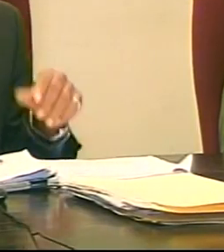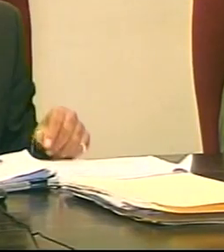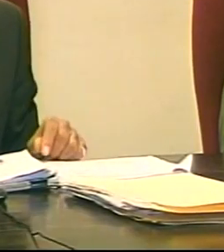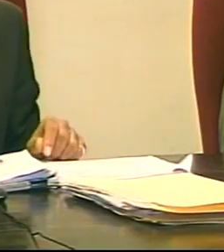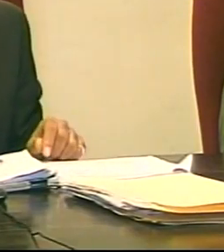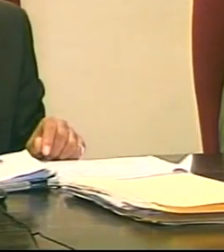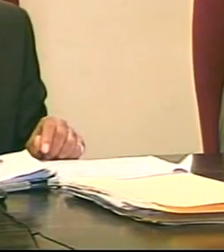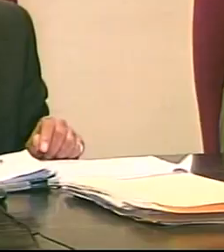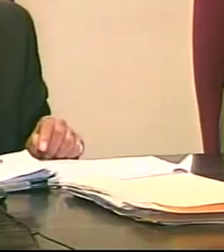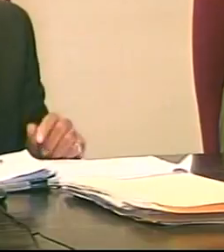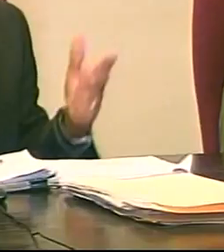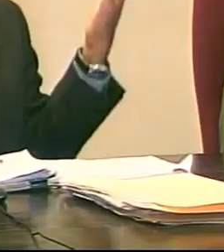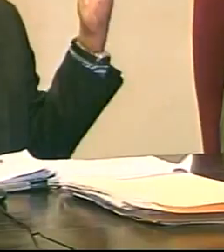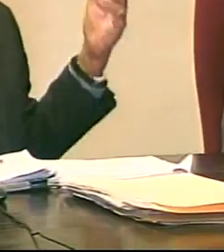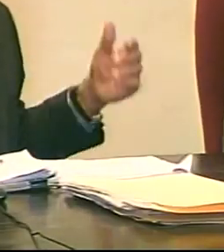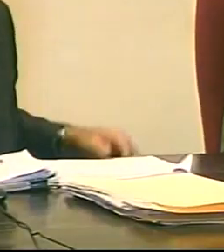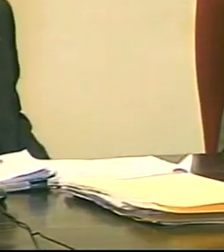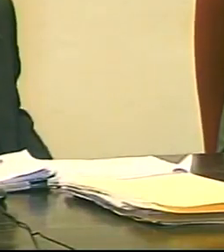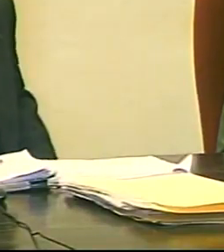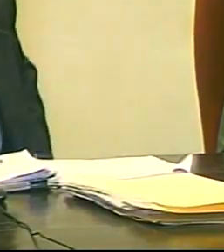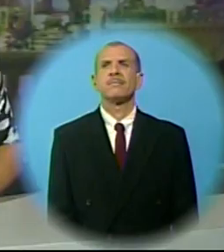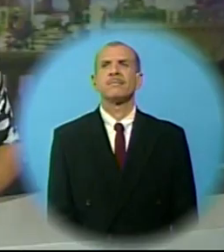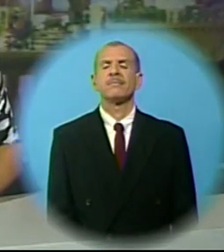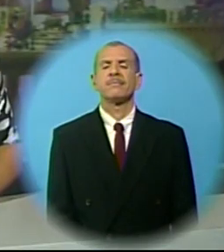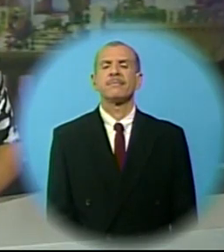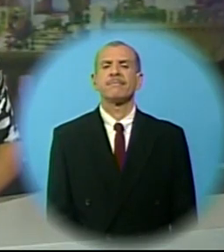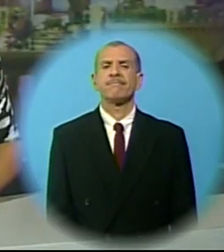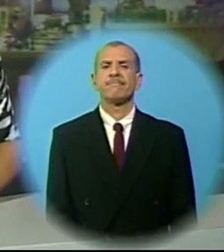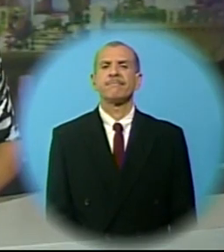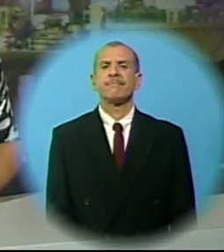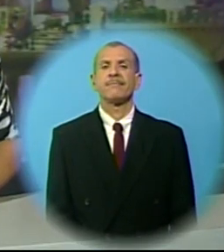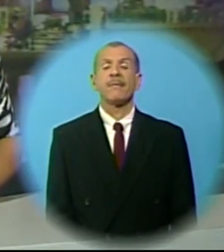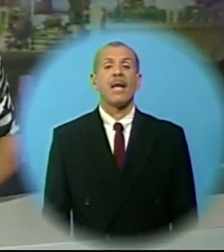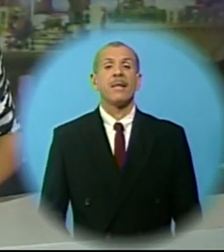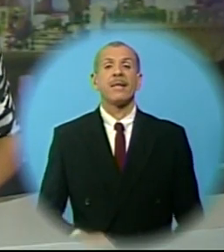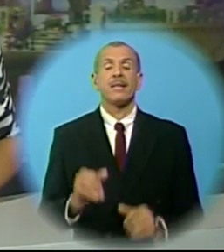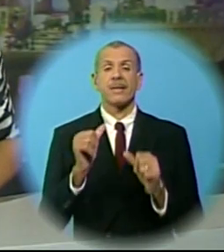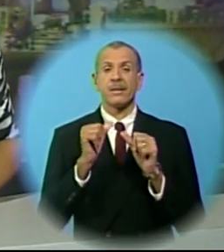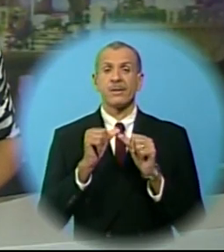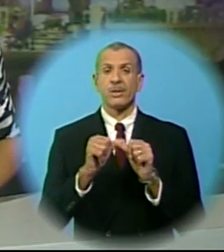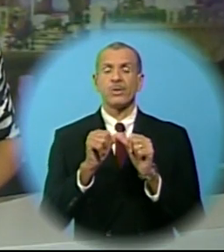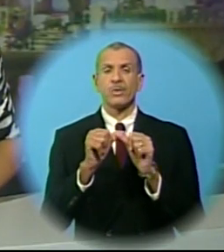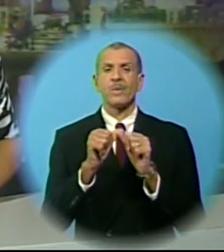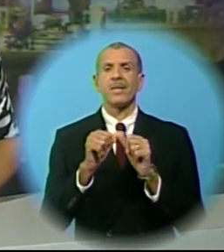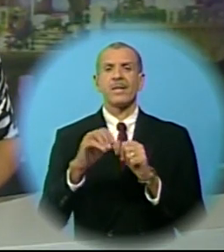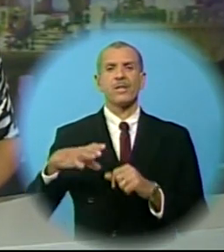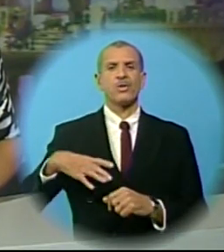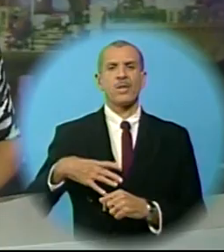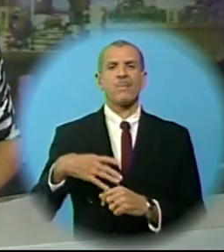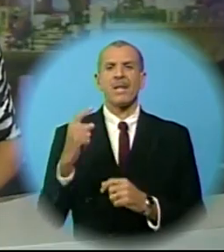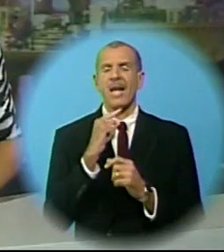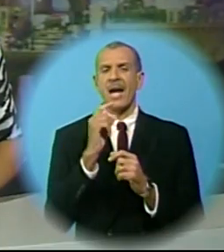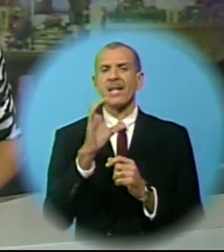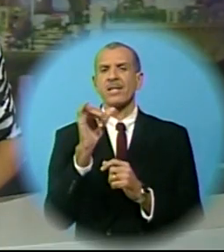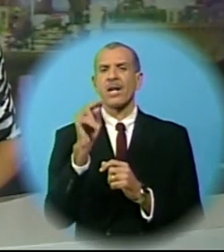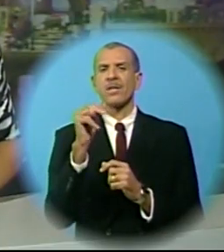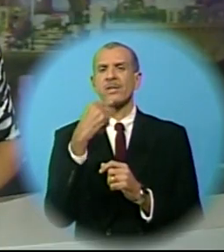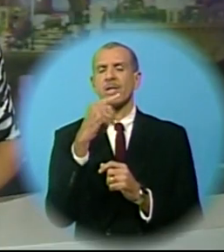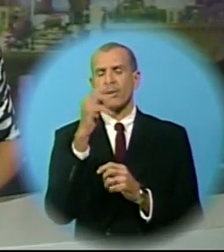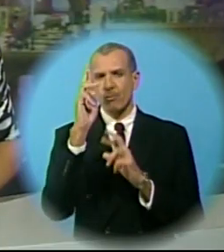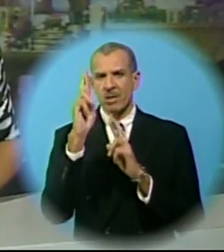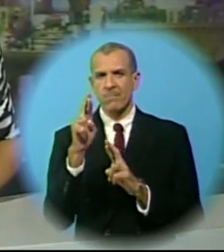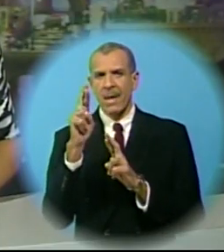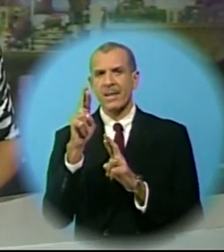that this session is adjourned for 5 minutes. The hearing then resumed with the chairman asking counsel to respect the rulings of